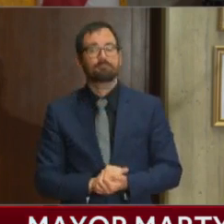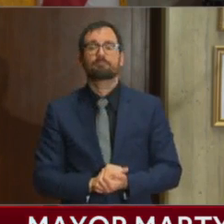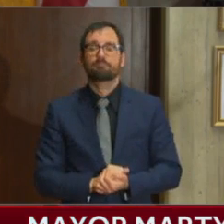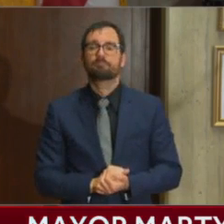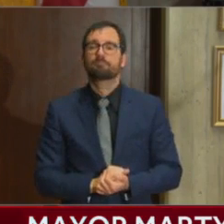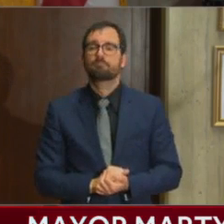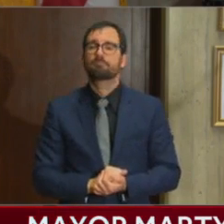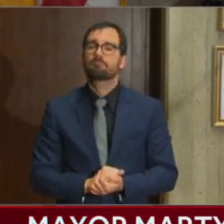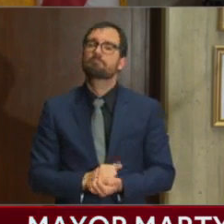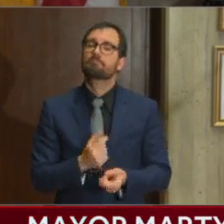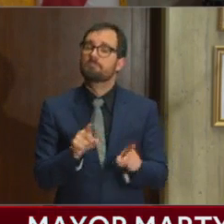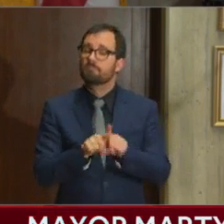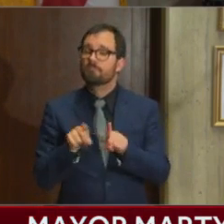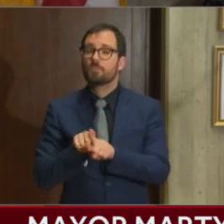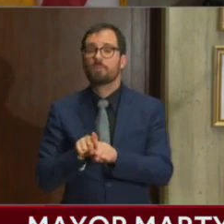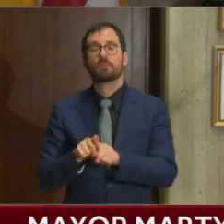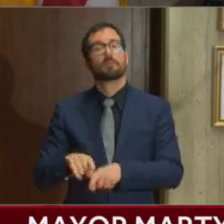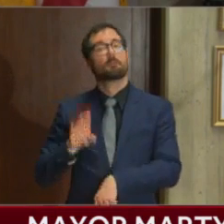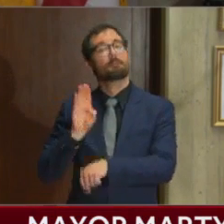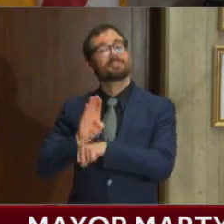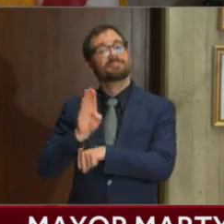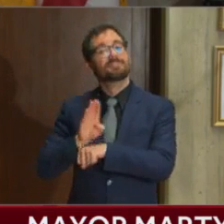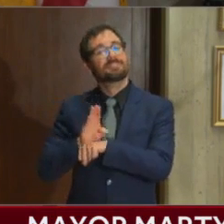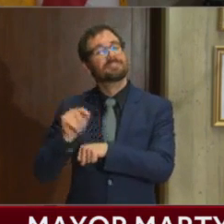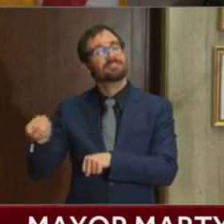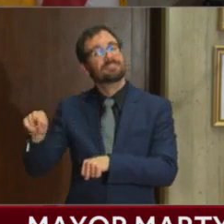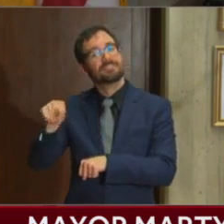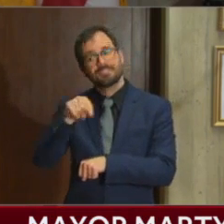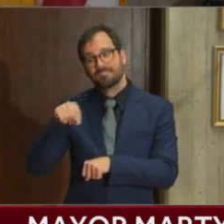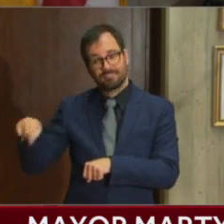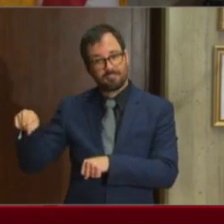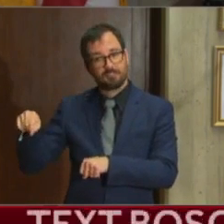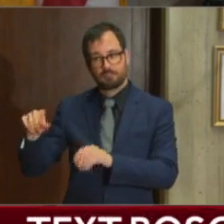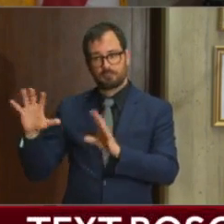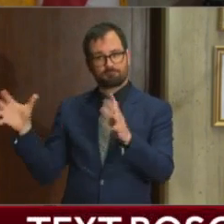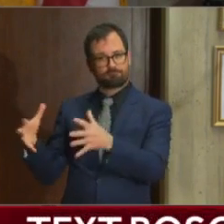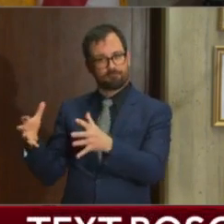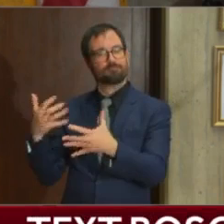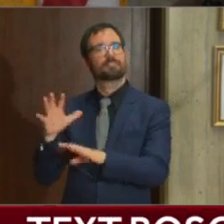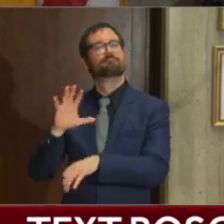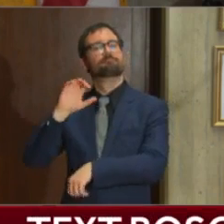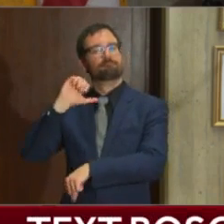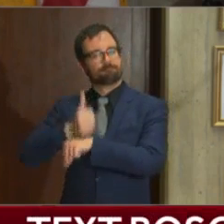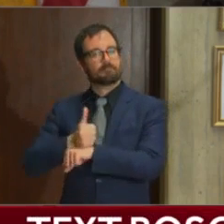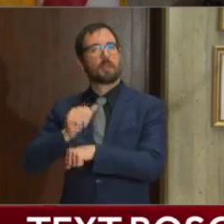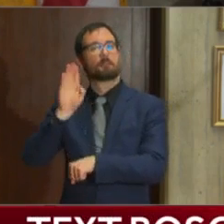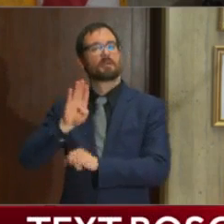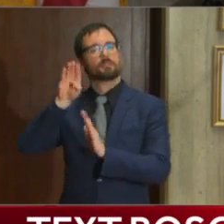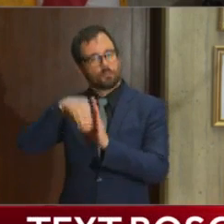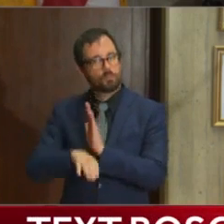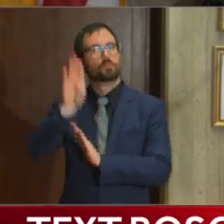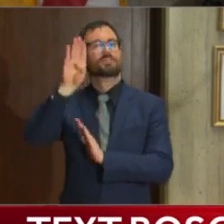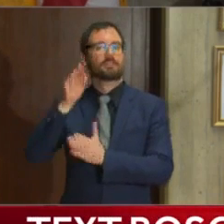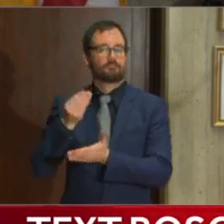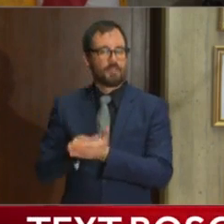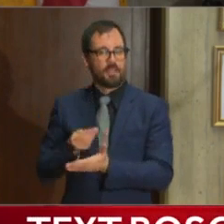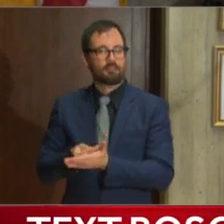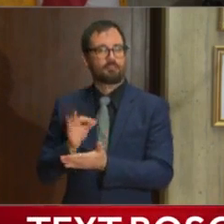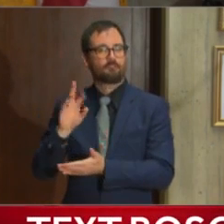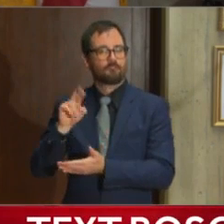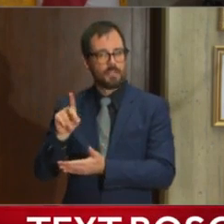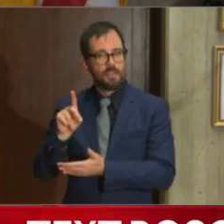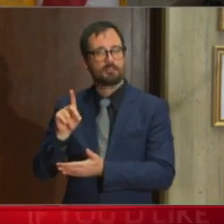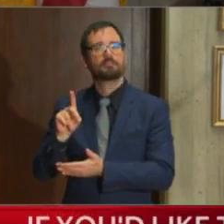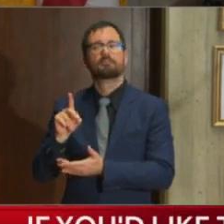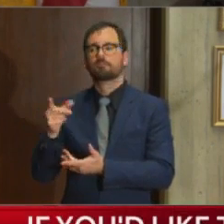children and seniors, low-income workers, and families in need, and provide important childcare service to first responders and home health care